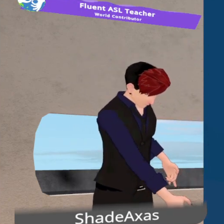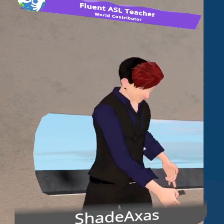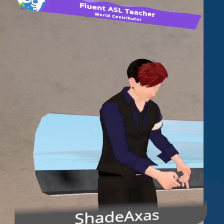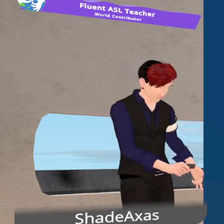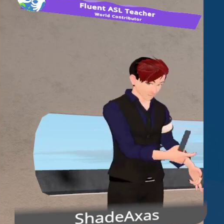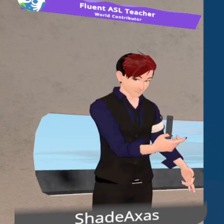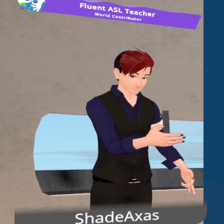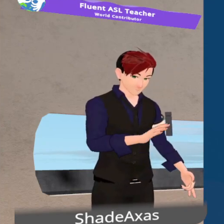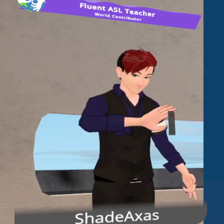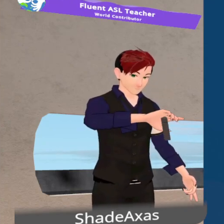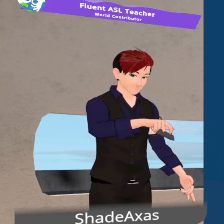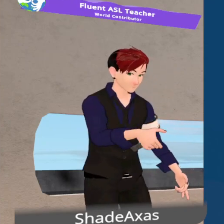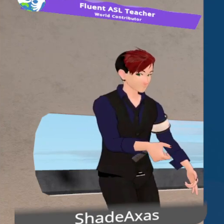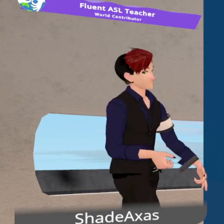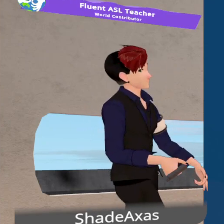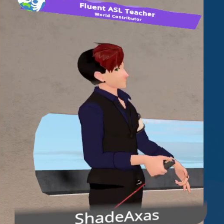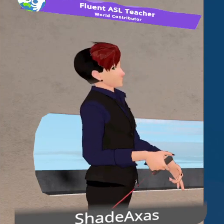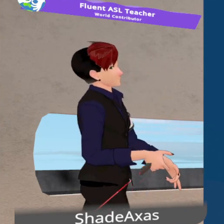I have a pointer, don't I?